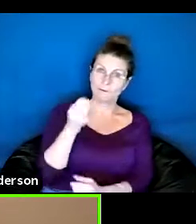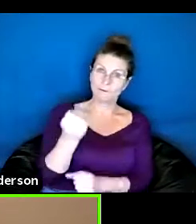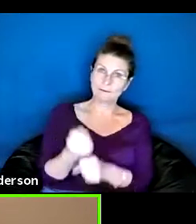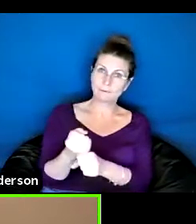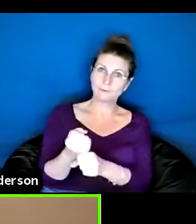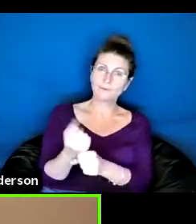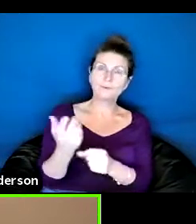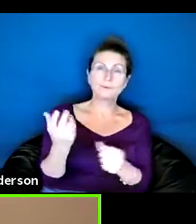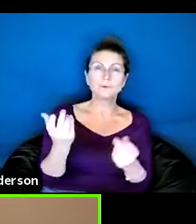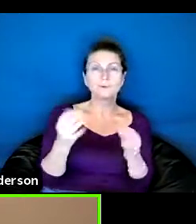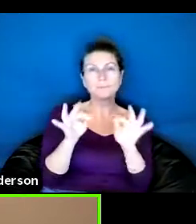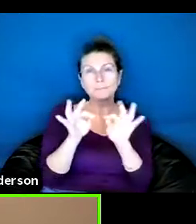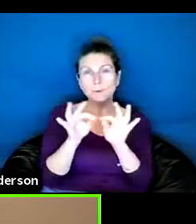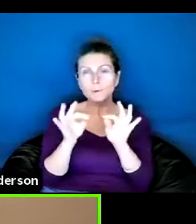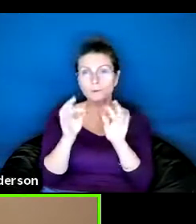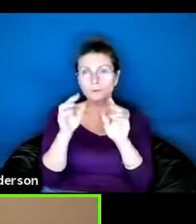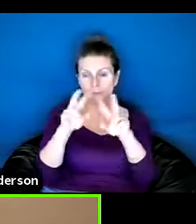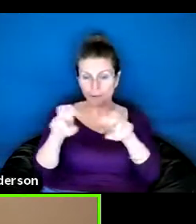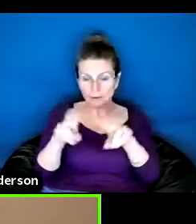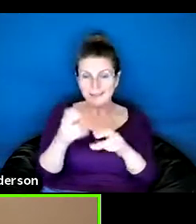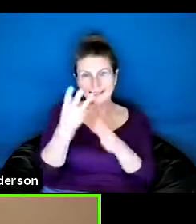to the question that was asked.